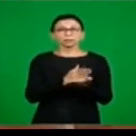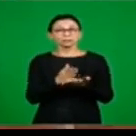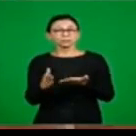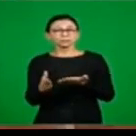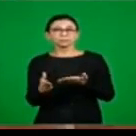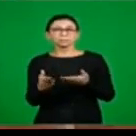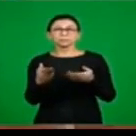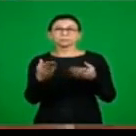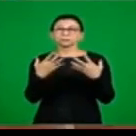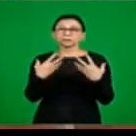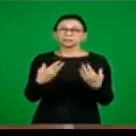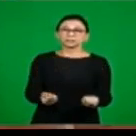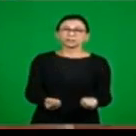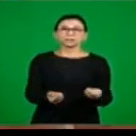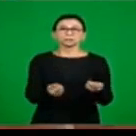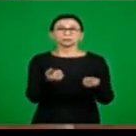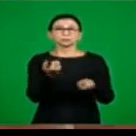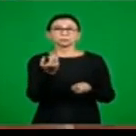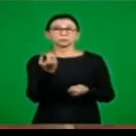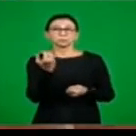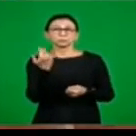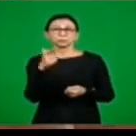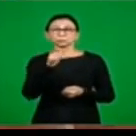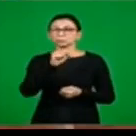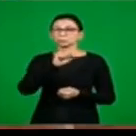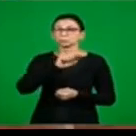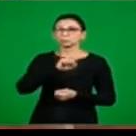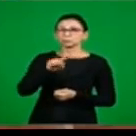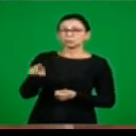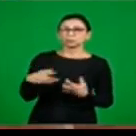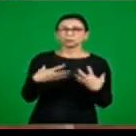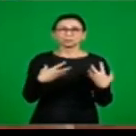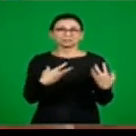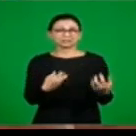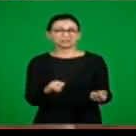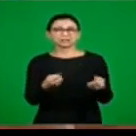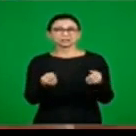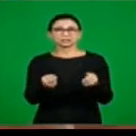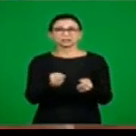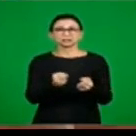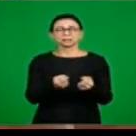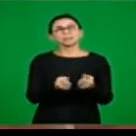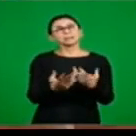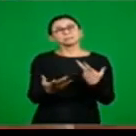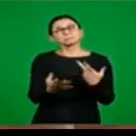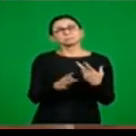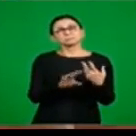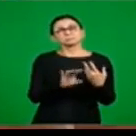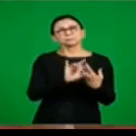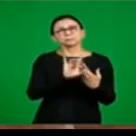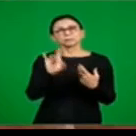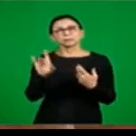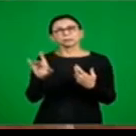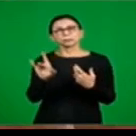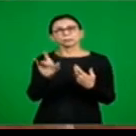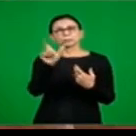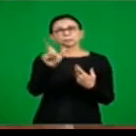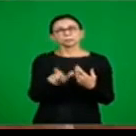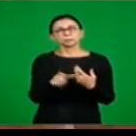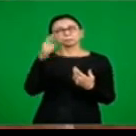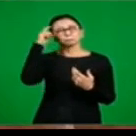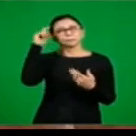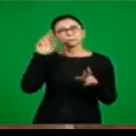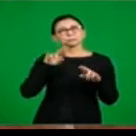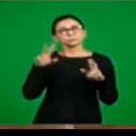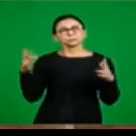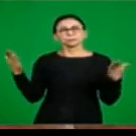keep apart and the others are in agreement with A or B. They have doctrinal teachings. Each person thinks on